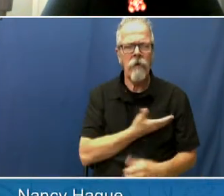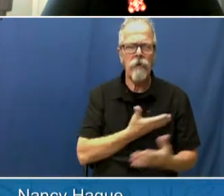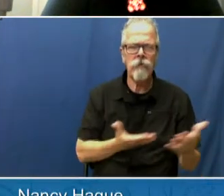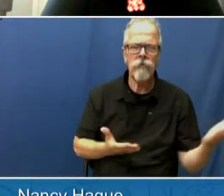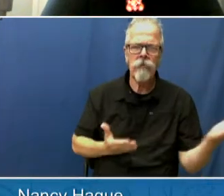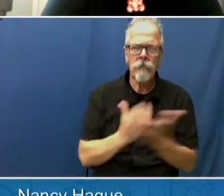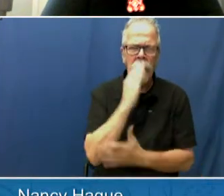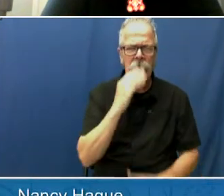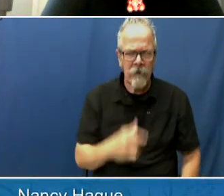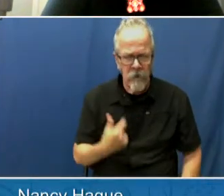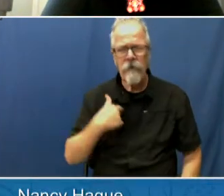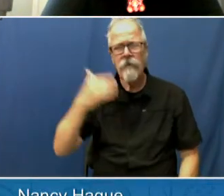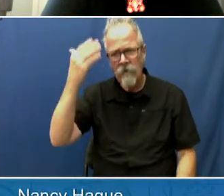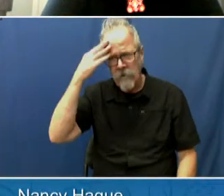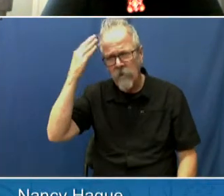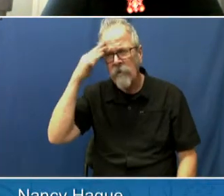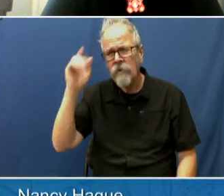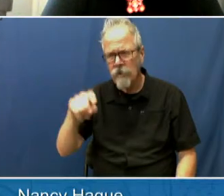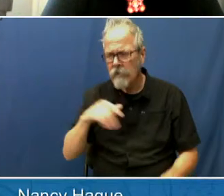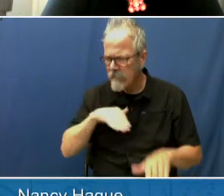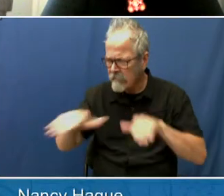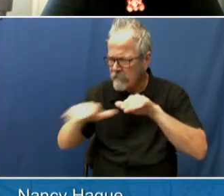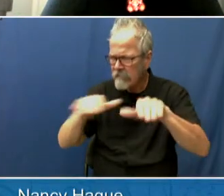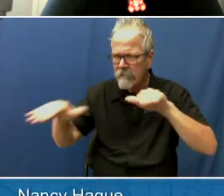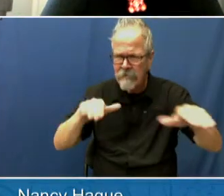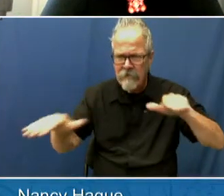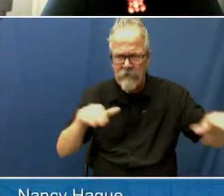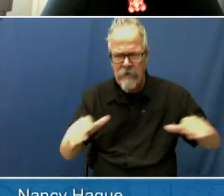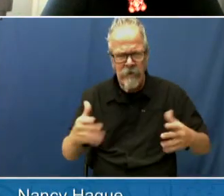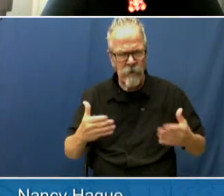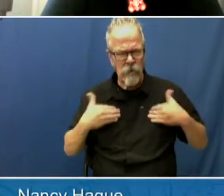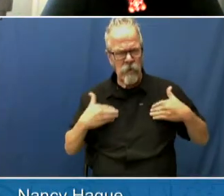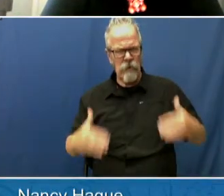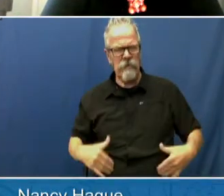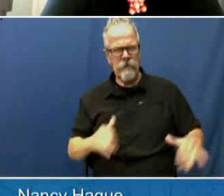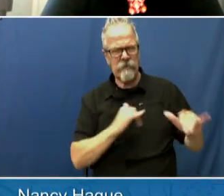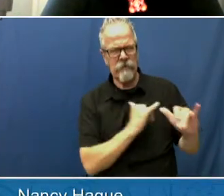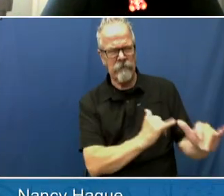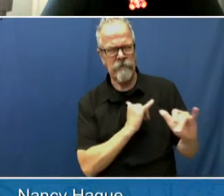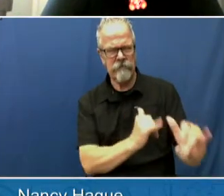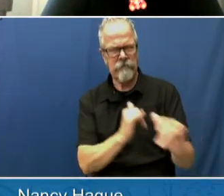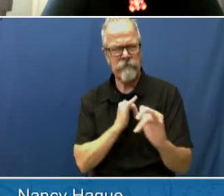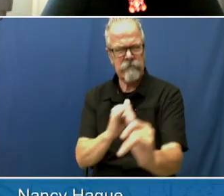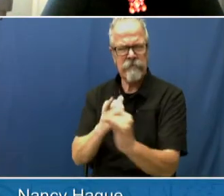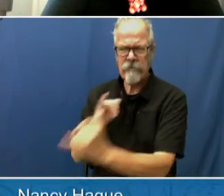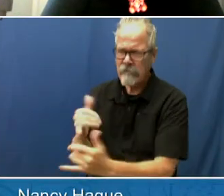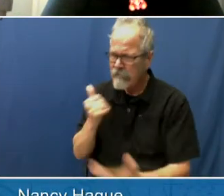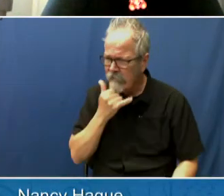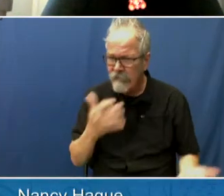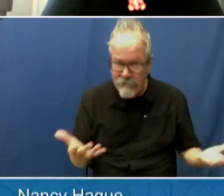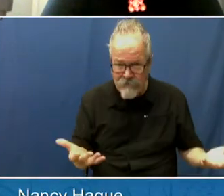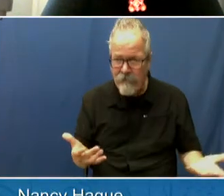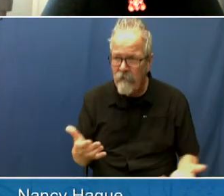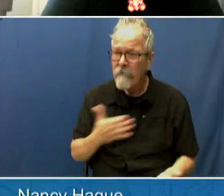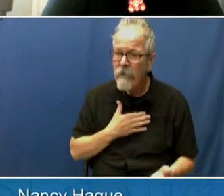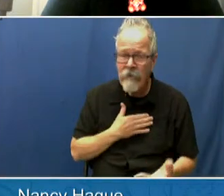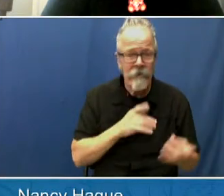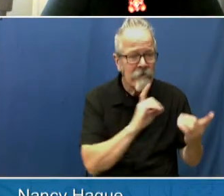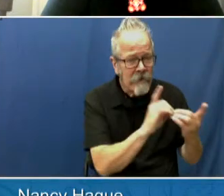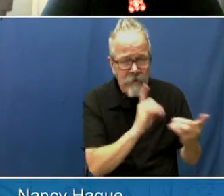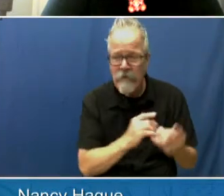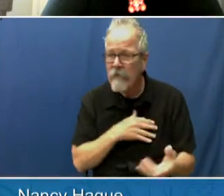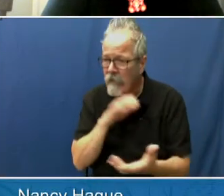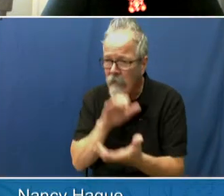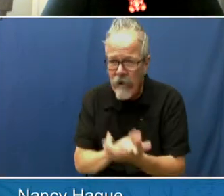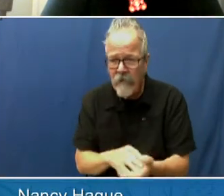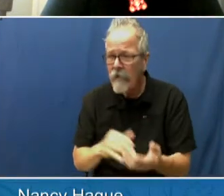other people to see our humanity enough to recognize our relationships and our genders as real and valid and